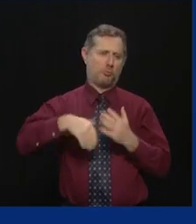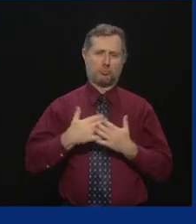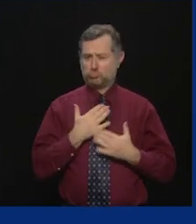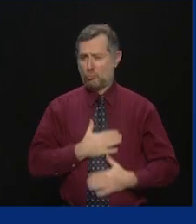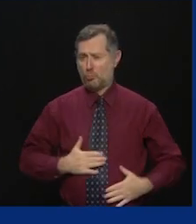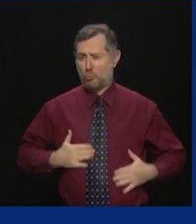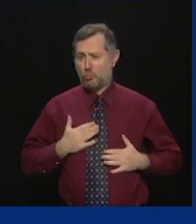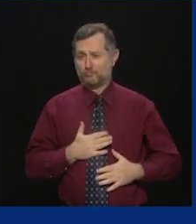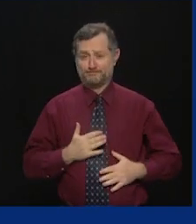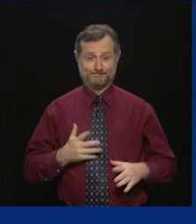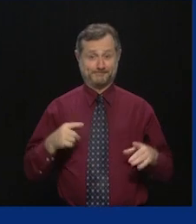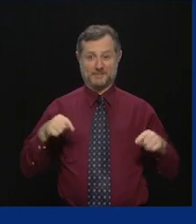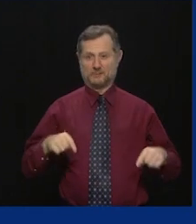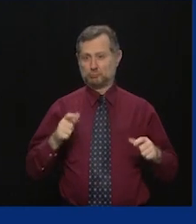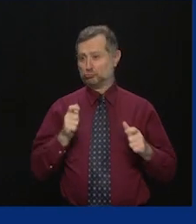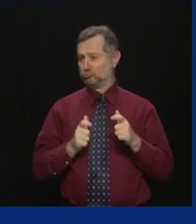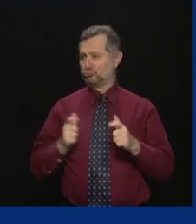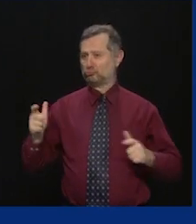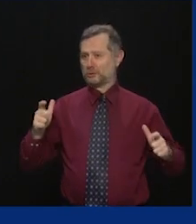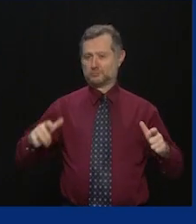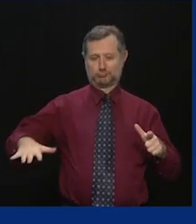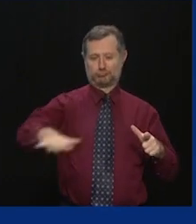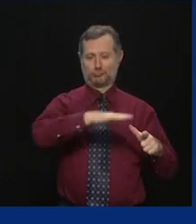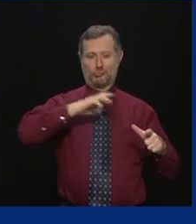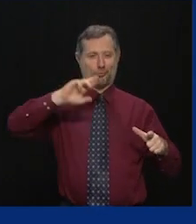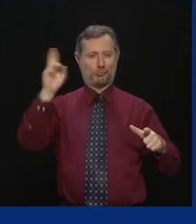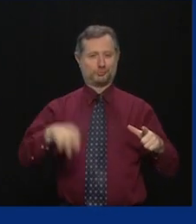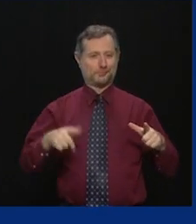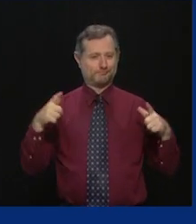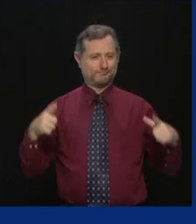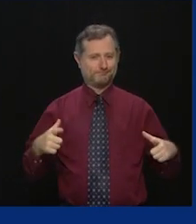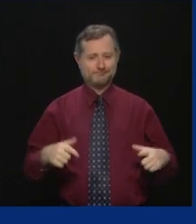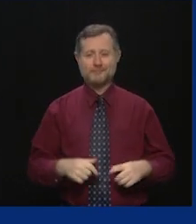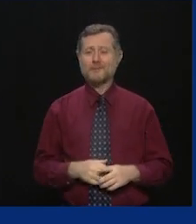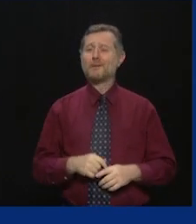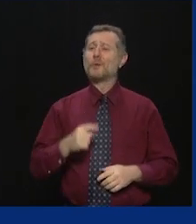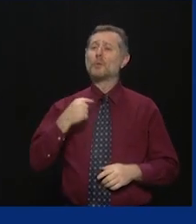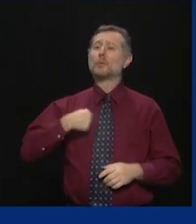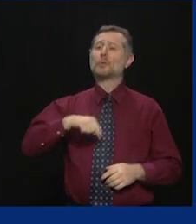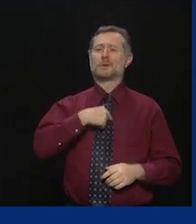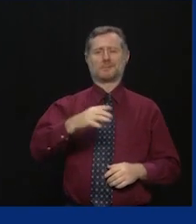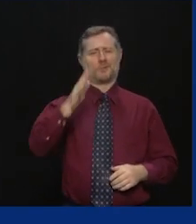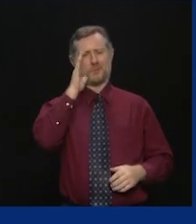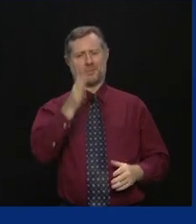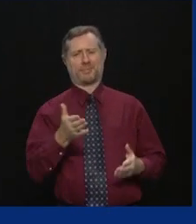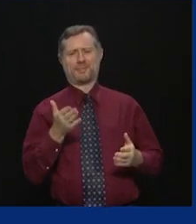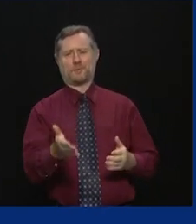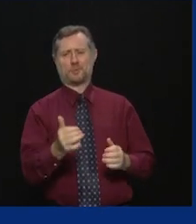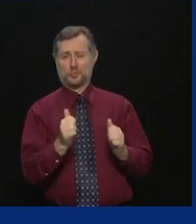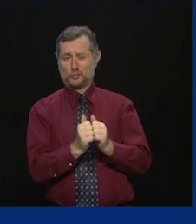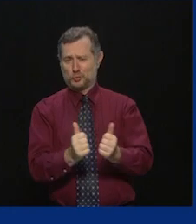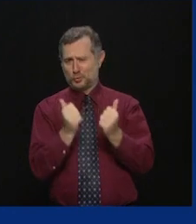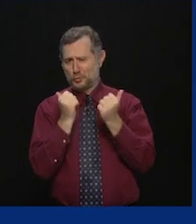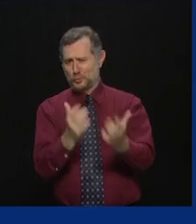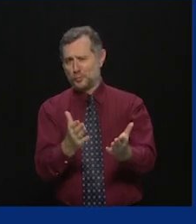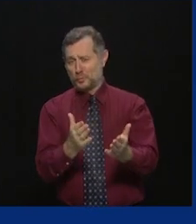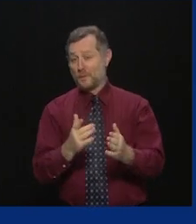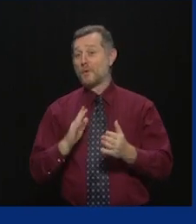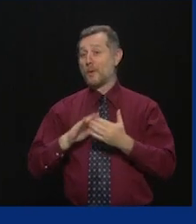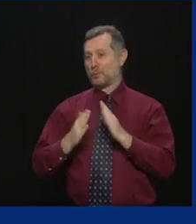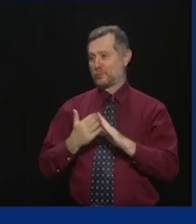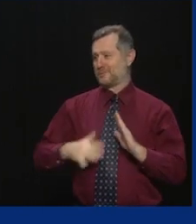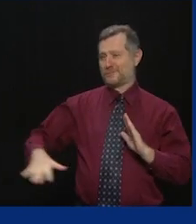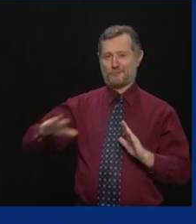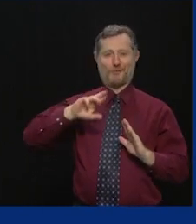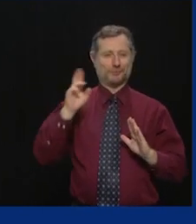greater Rochester area. I think we are going to be there with you and with the community of Rochester for positive